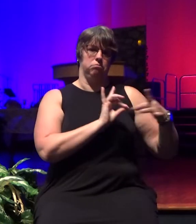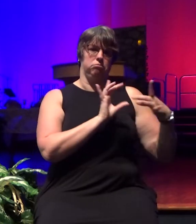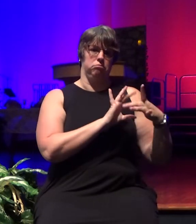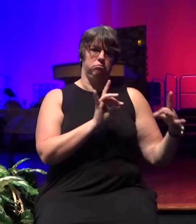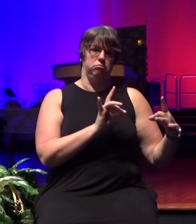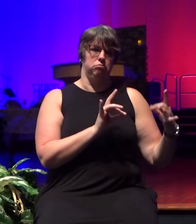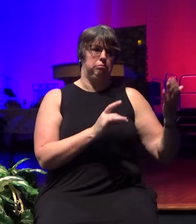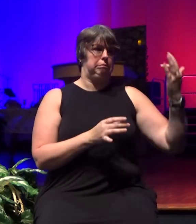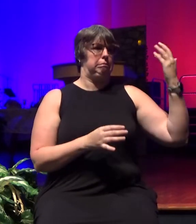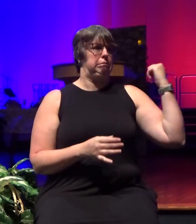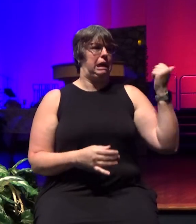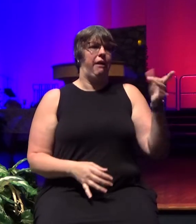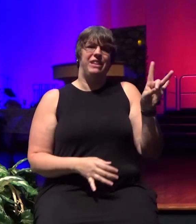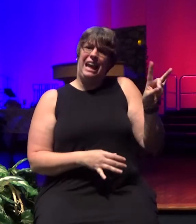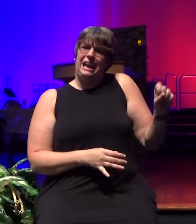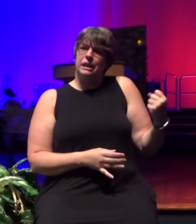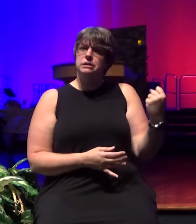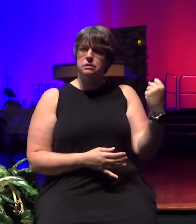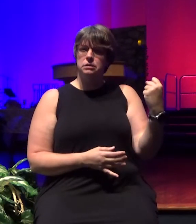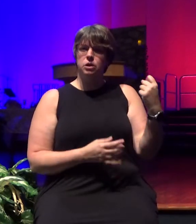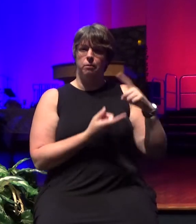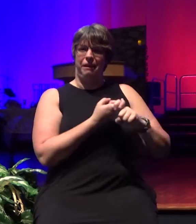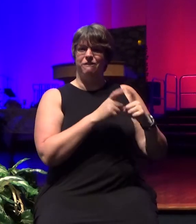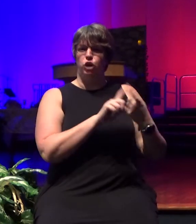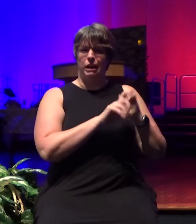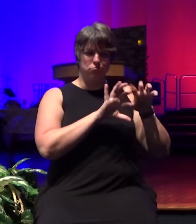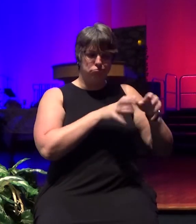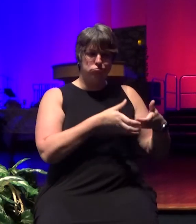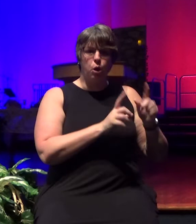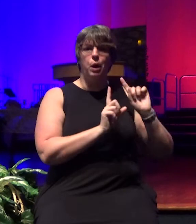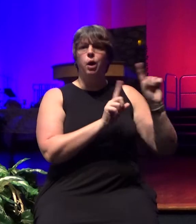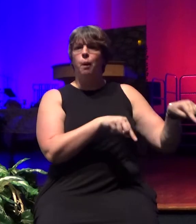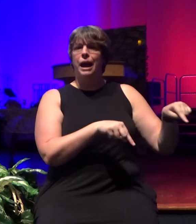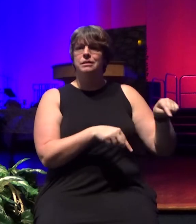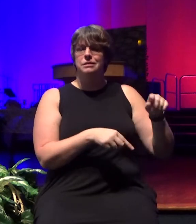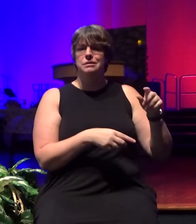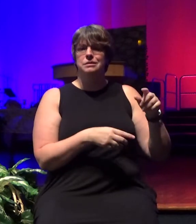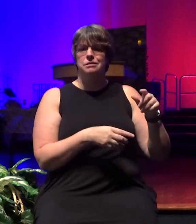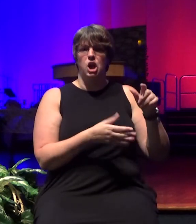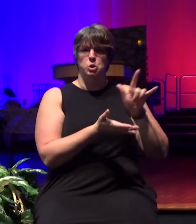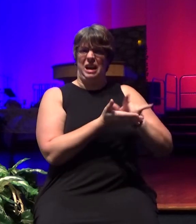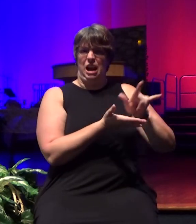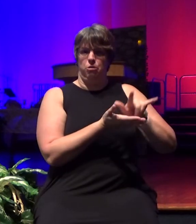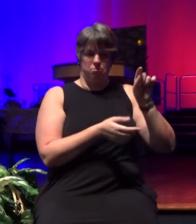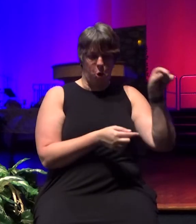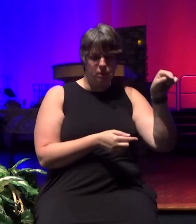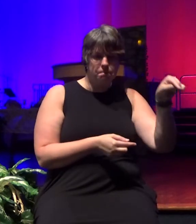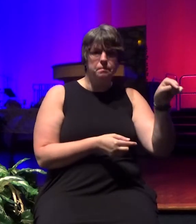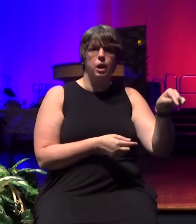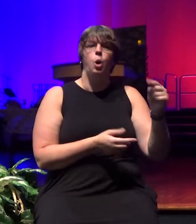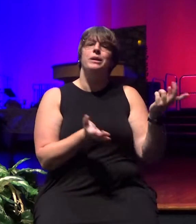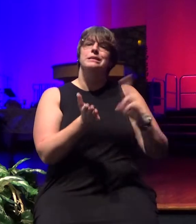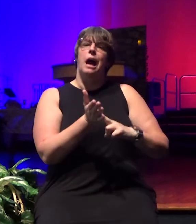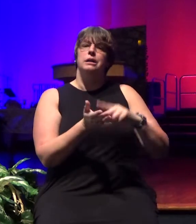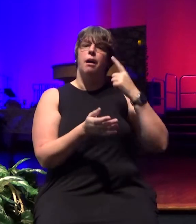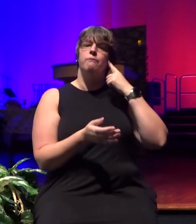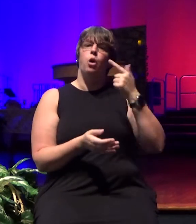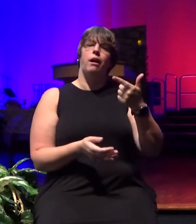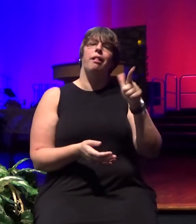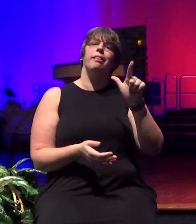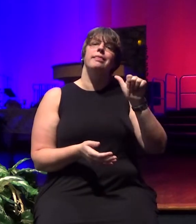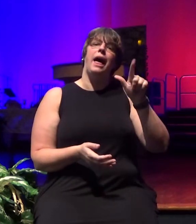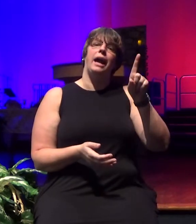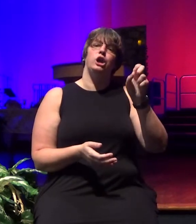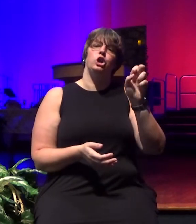and I went up to a little airstrip in northern Denver here, and we signed up for glider plane rides. And they were 2-seat